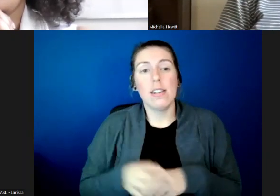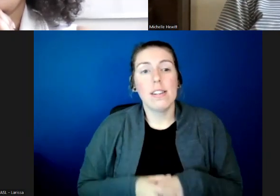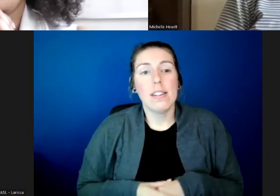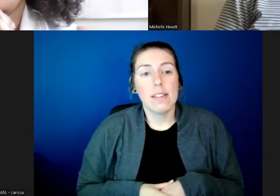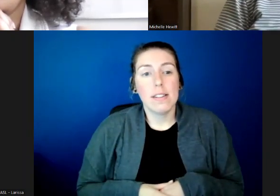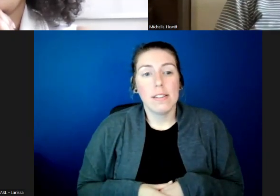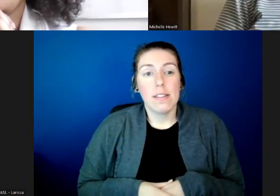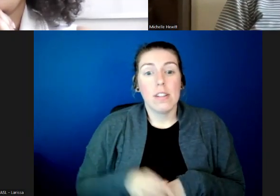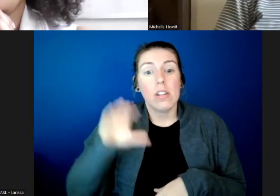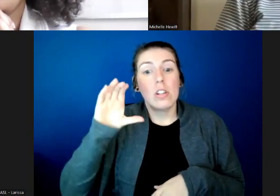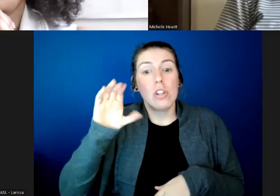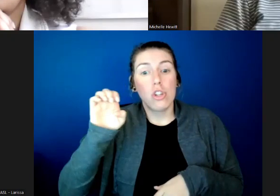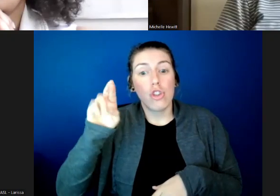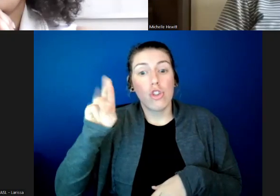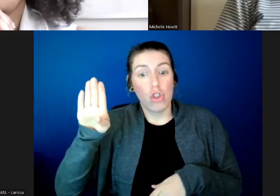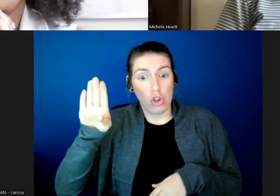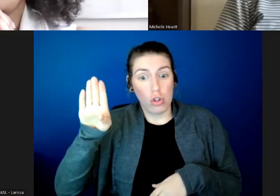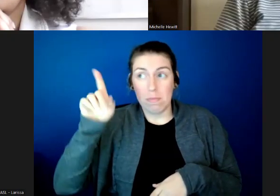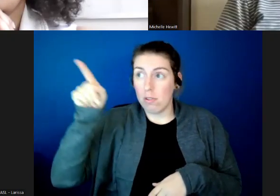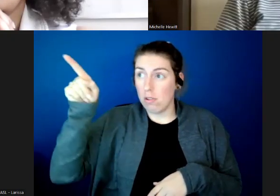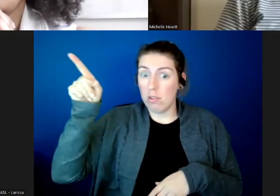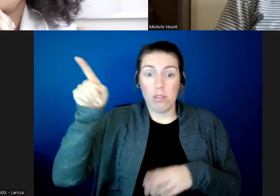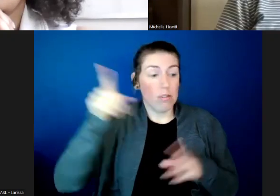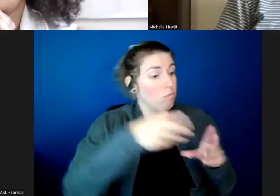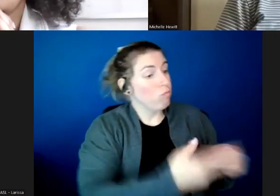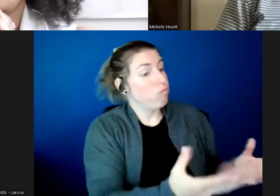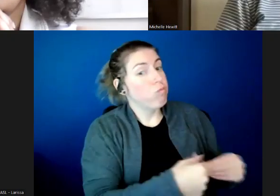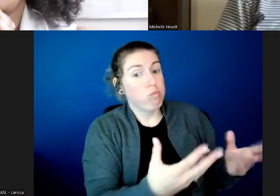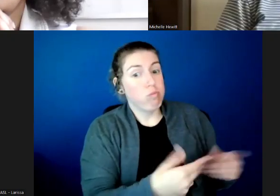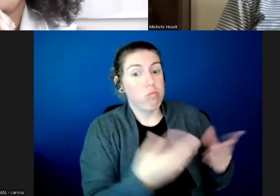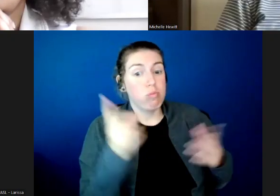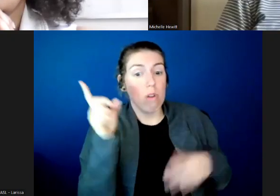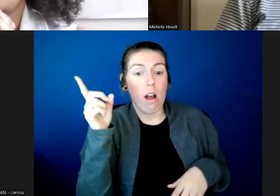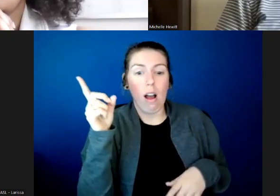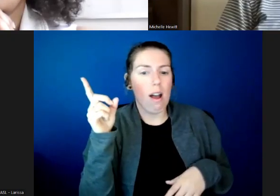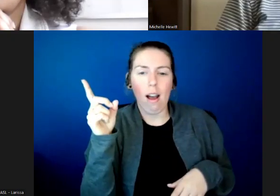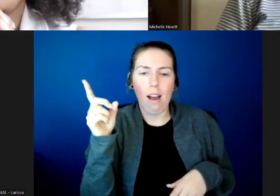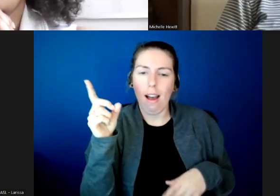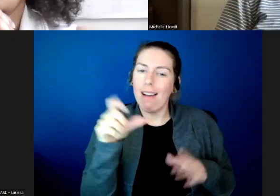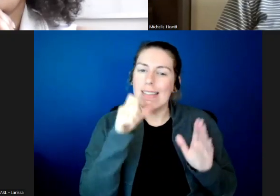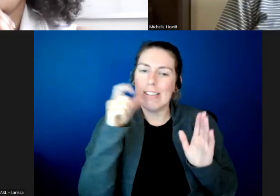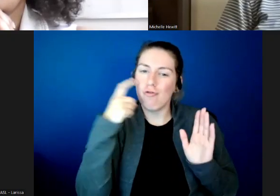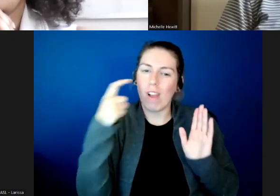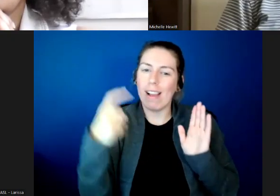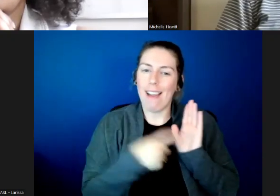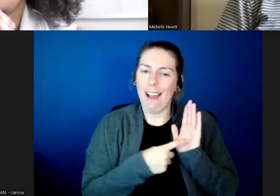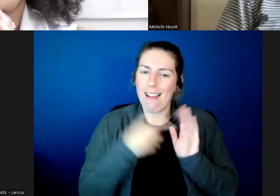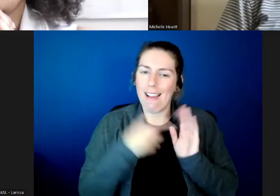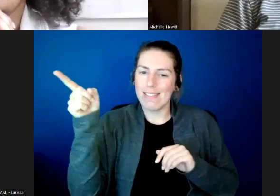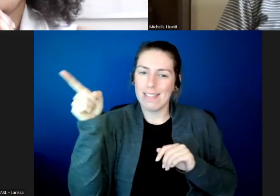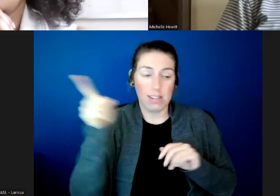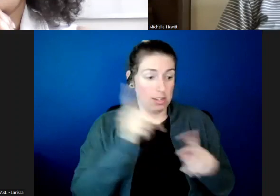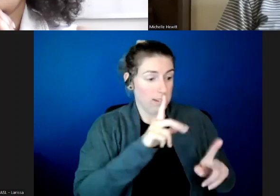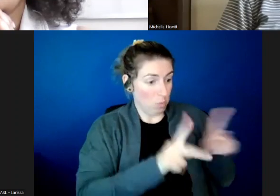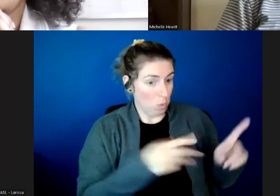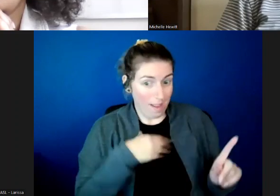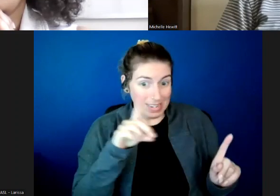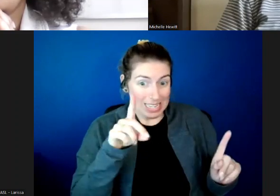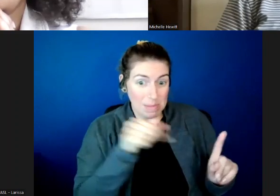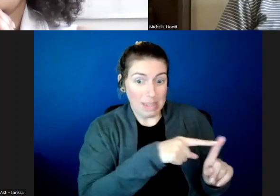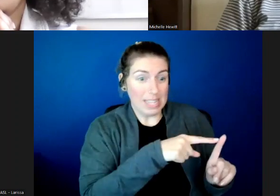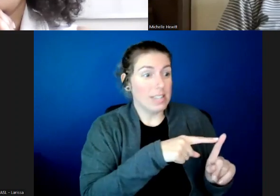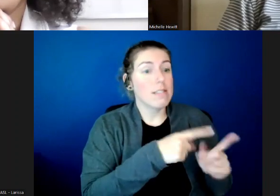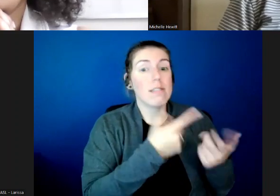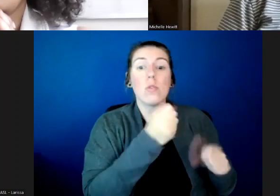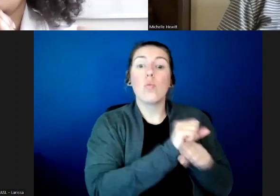for CERB fail to recognize that disabled people had less capacity to work hours